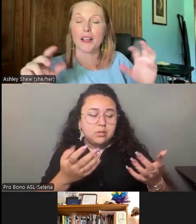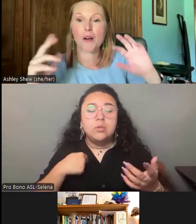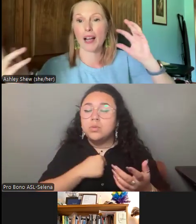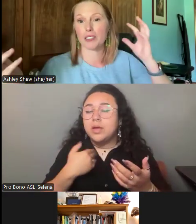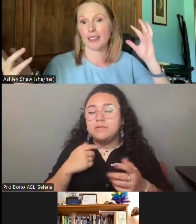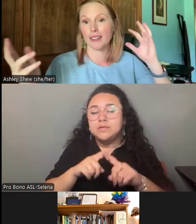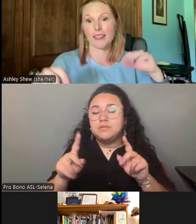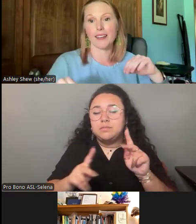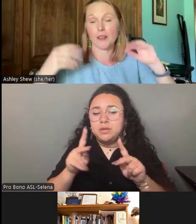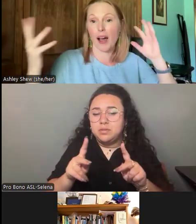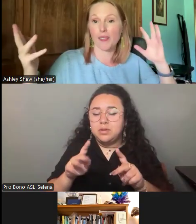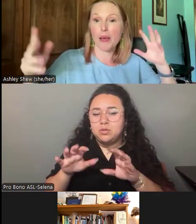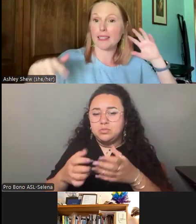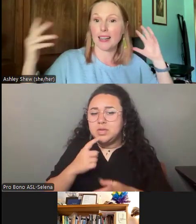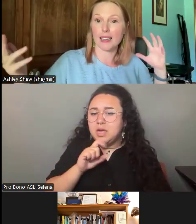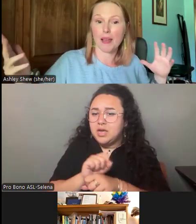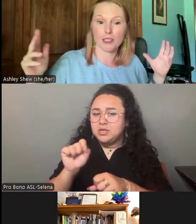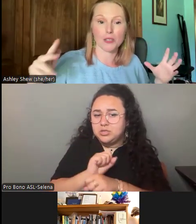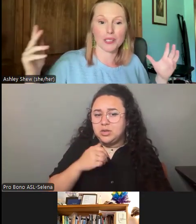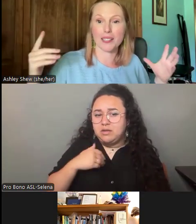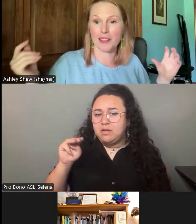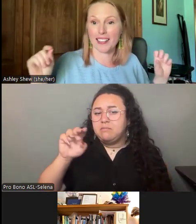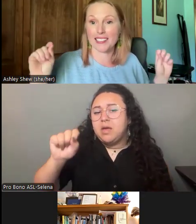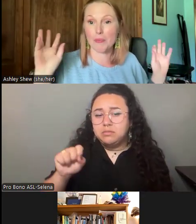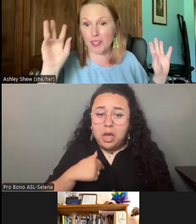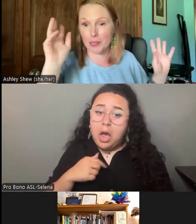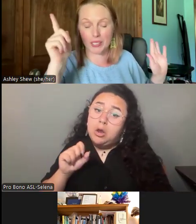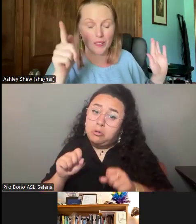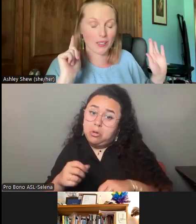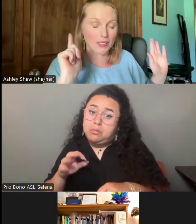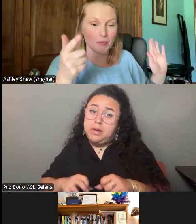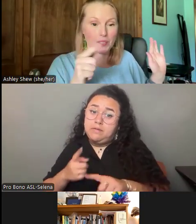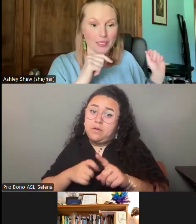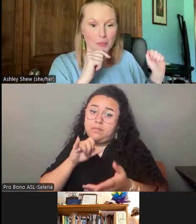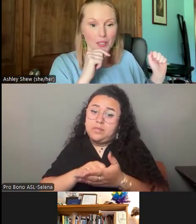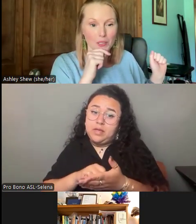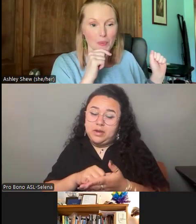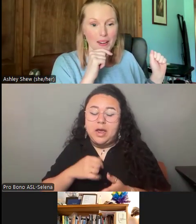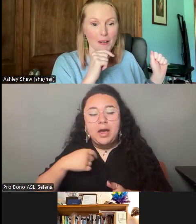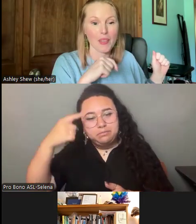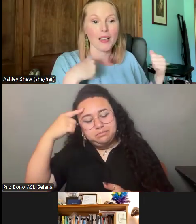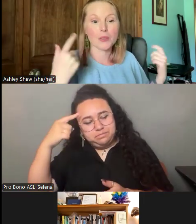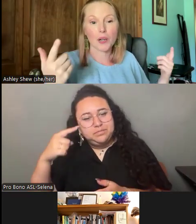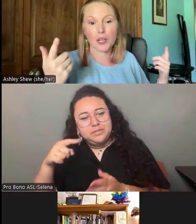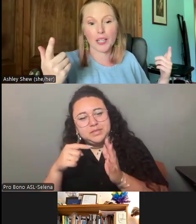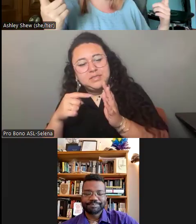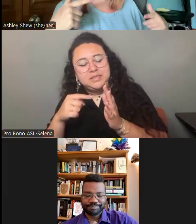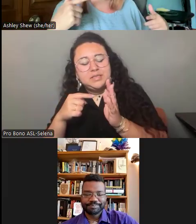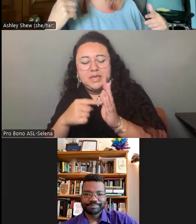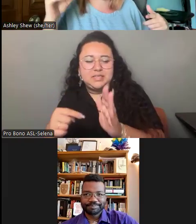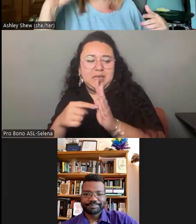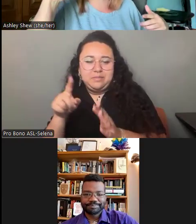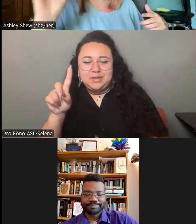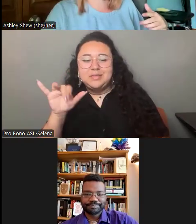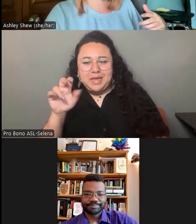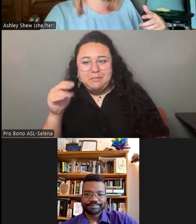group that say, oh, actually, I have MS and I can imagine using something like this. I'm giving a specific example that Damien knows about now. So our current research